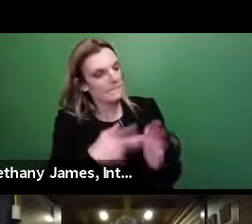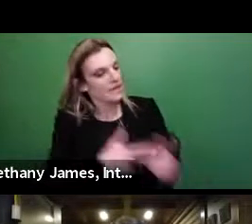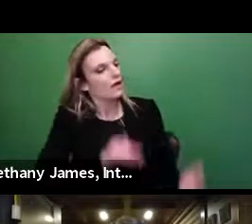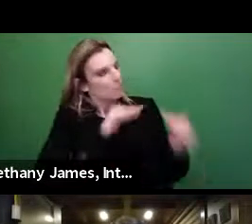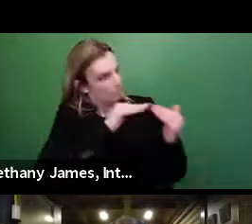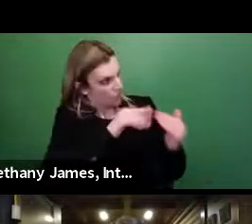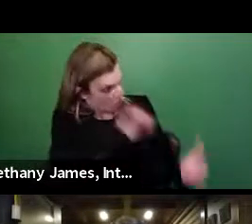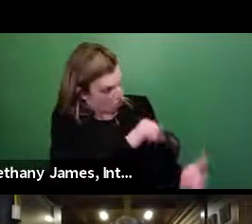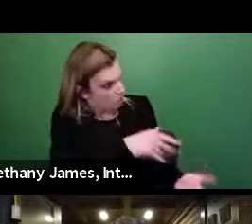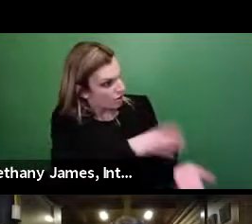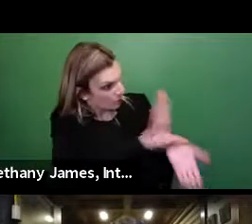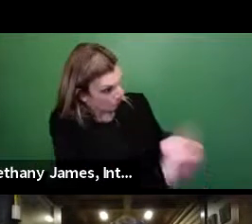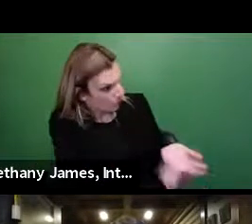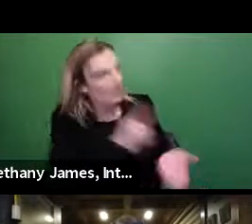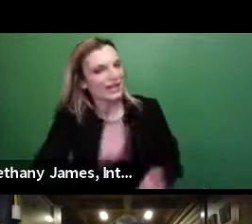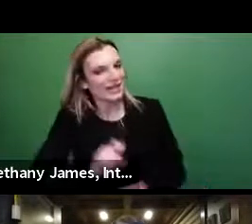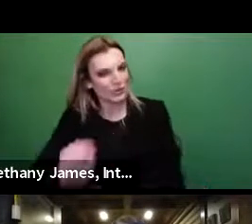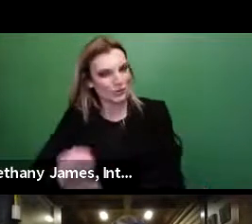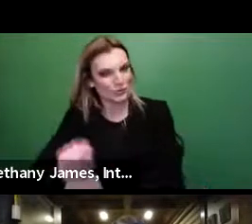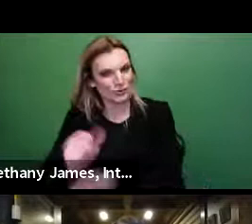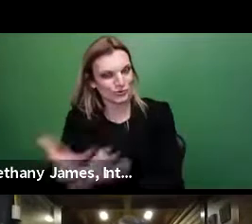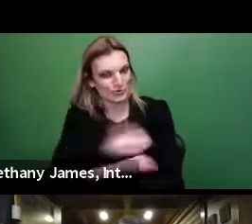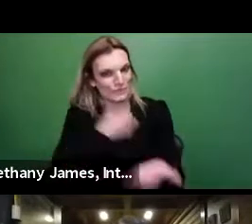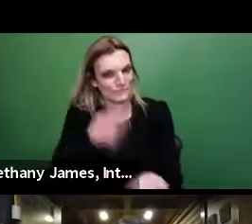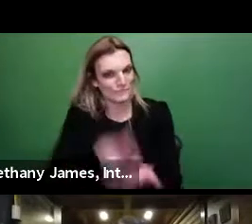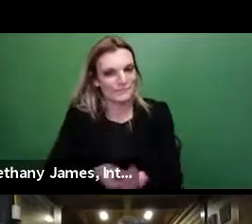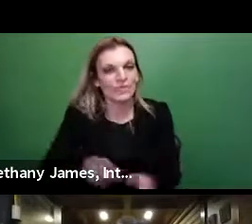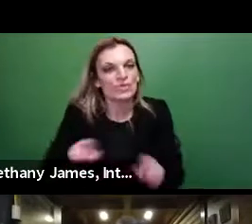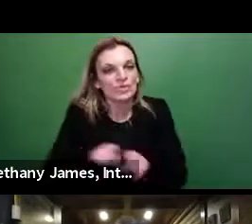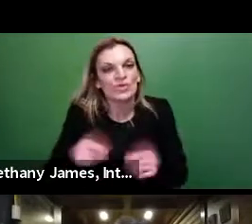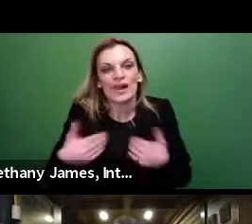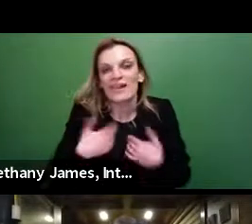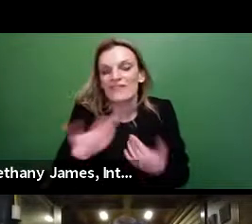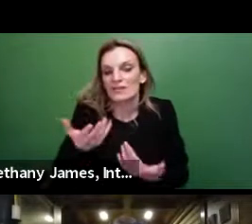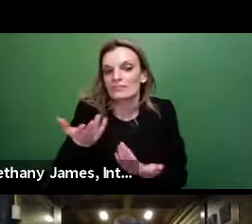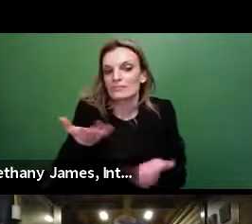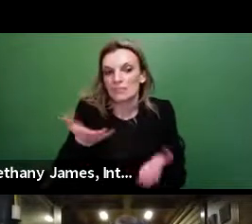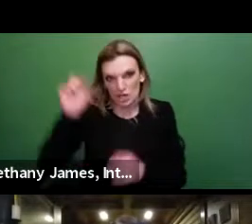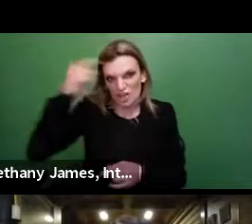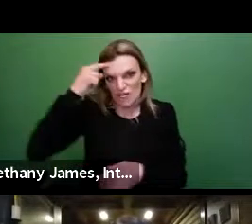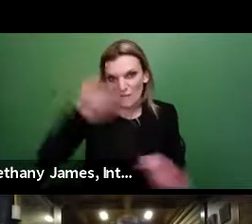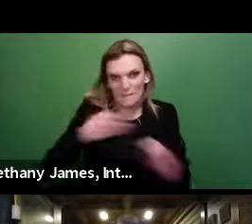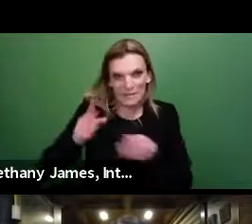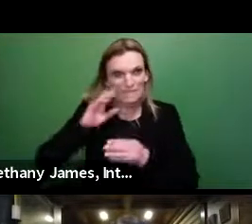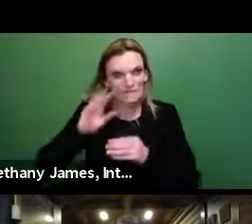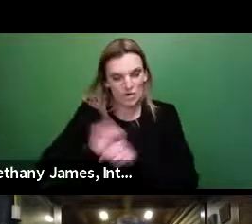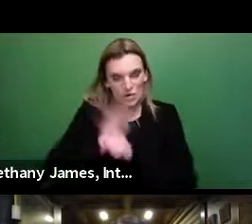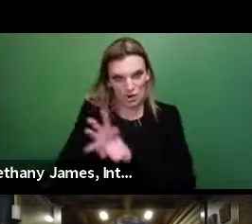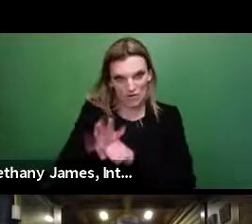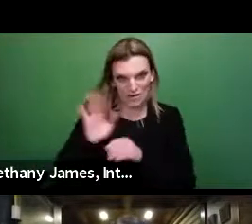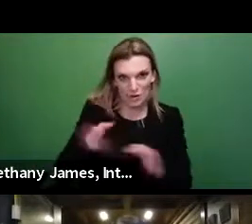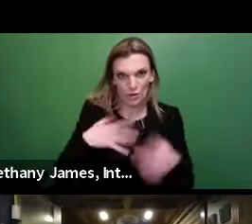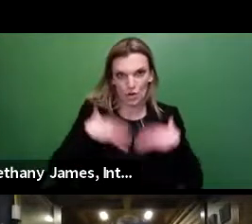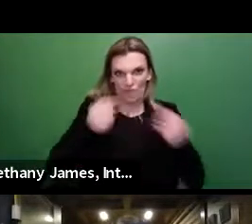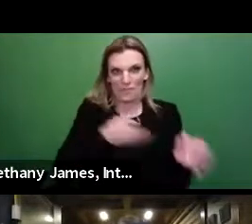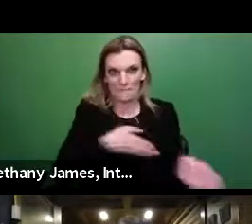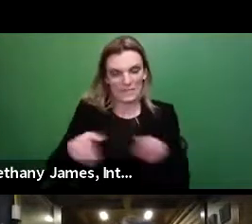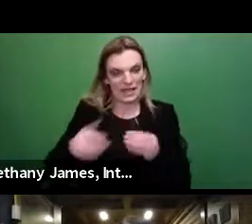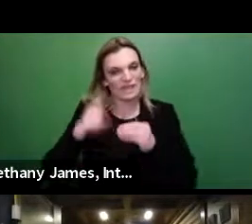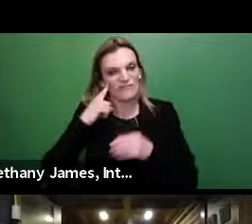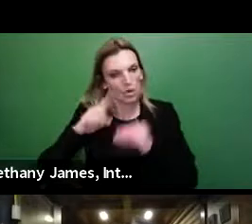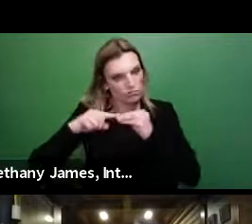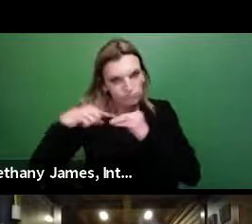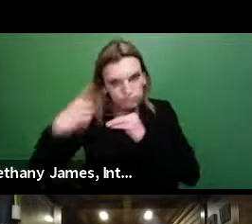COVID recovery plan that would provide wraparound support services to up to 400 single parents who